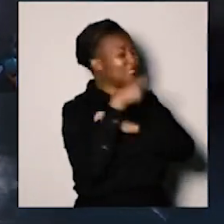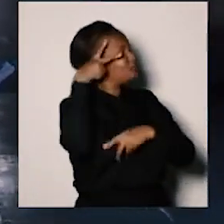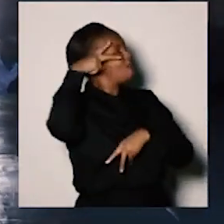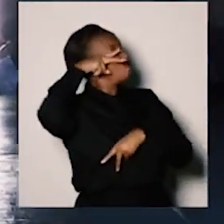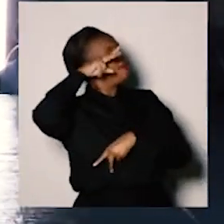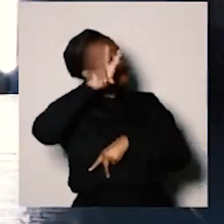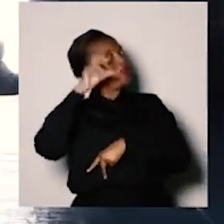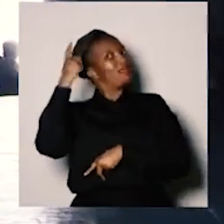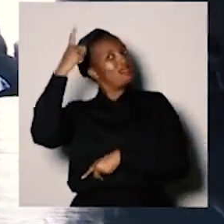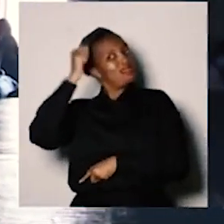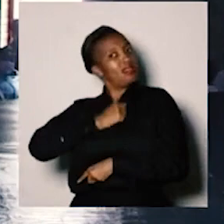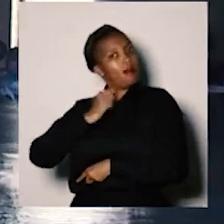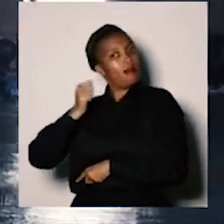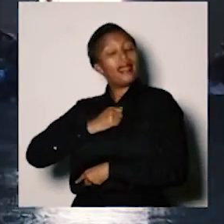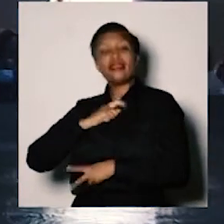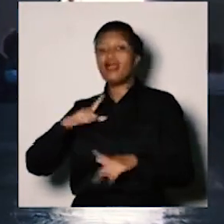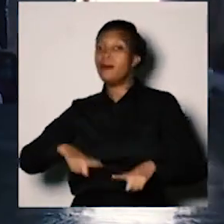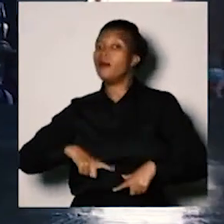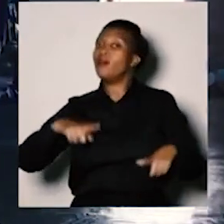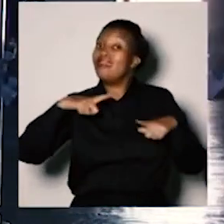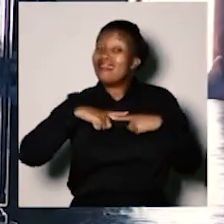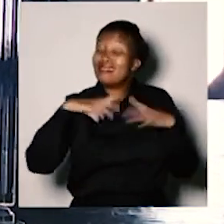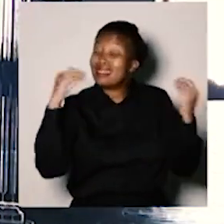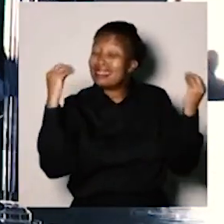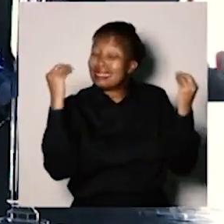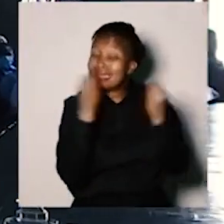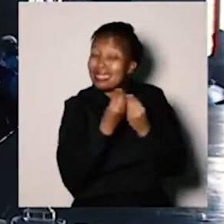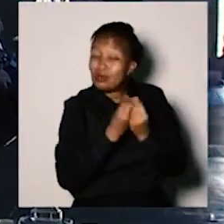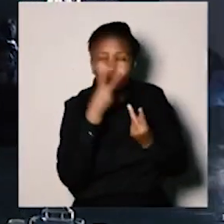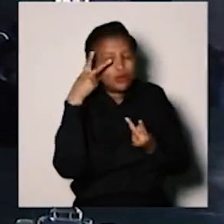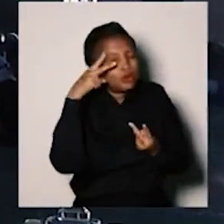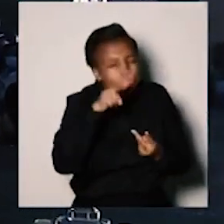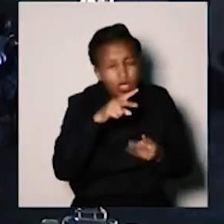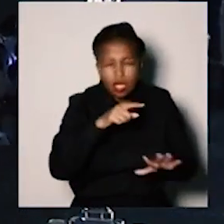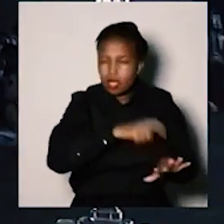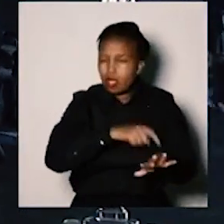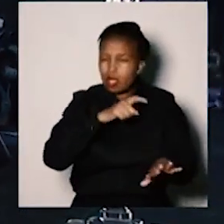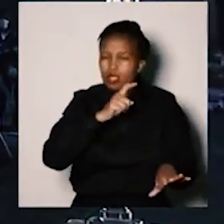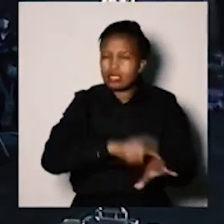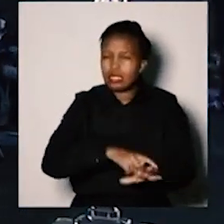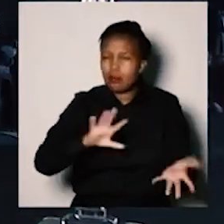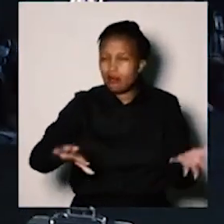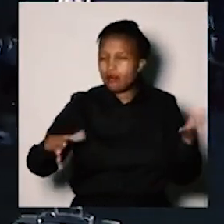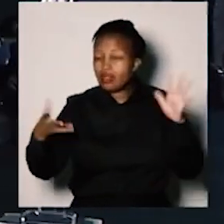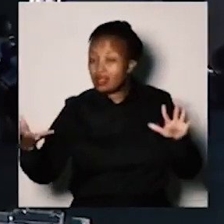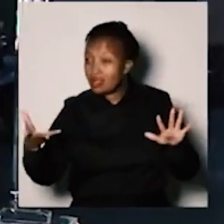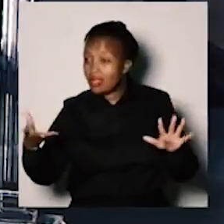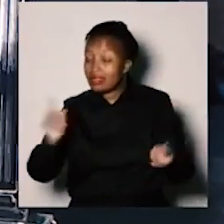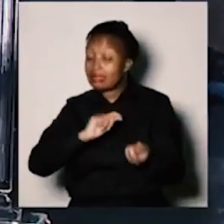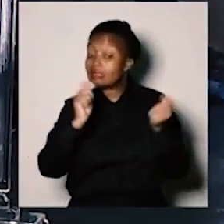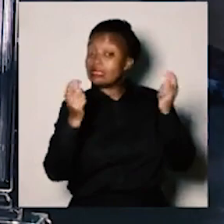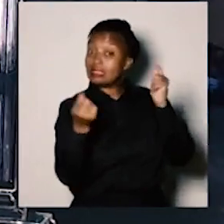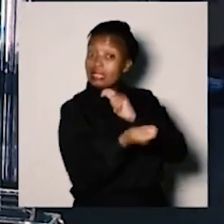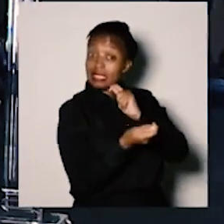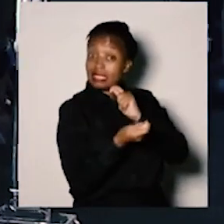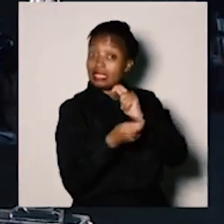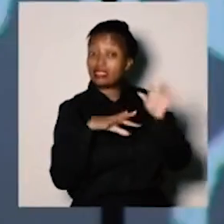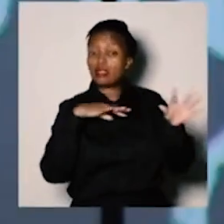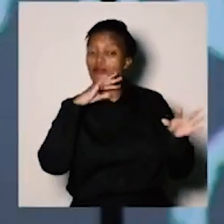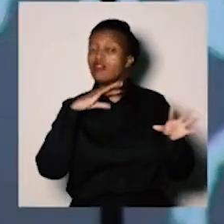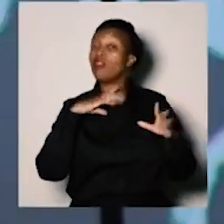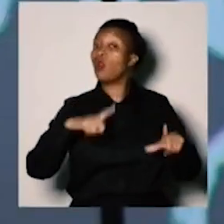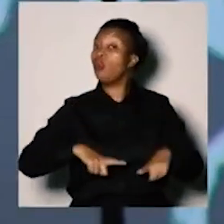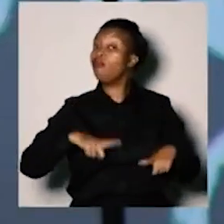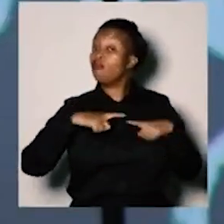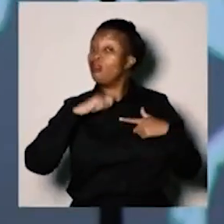life. You know, there are certain things when you see a moment of death has a way of redefining your life. I'm telling you. Yeah, some of you haven't